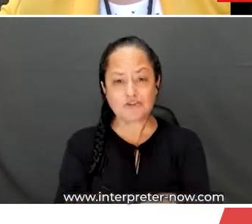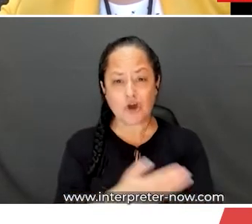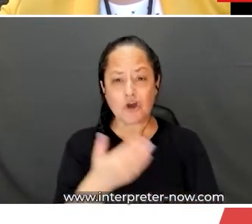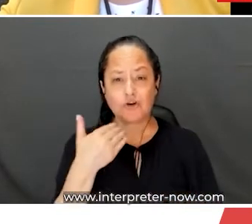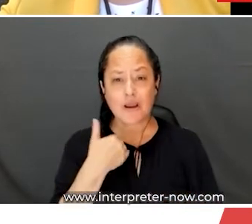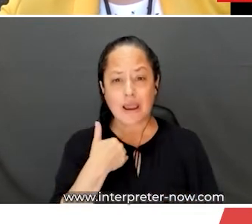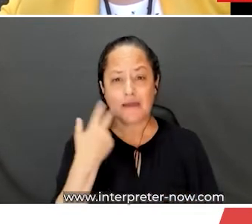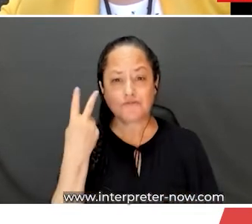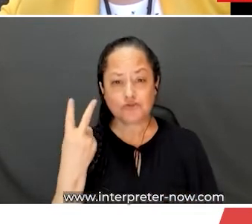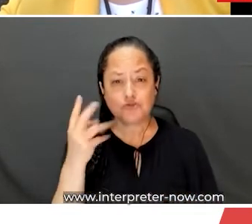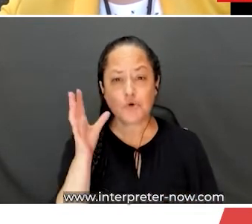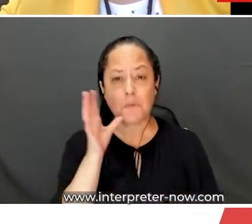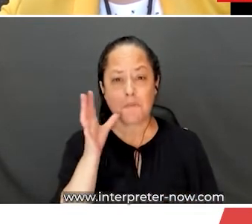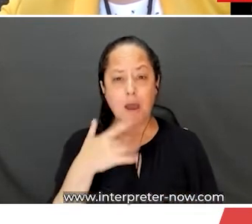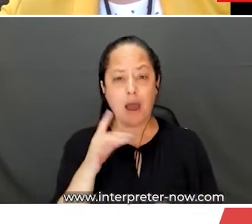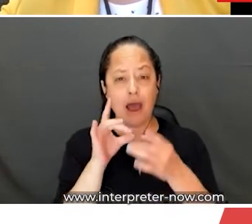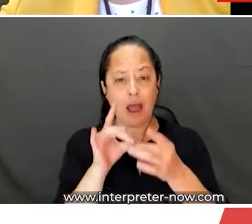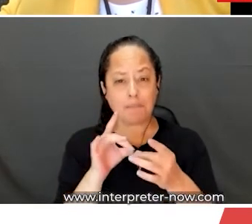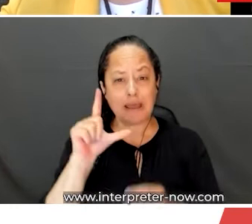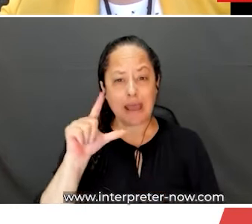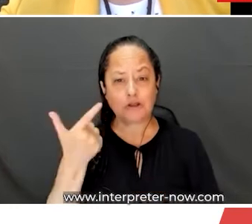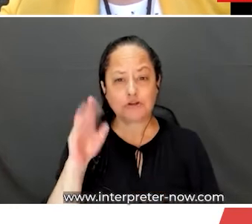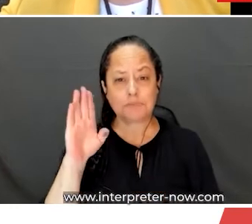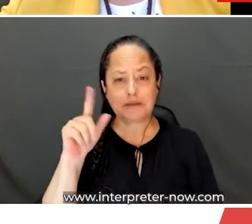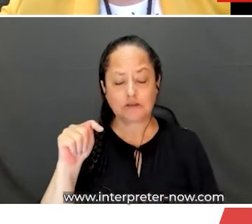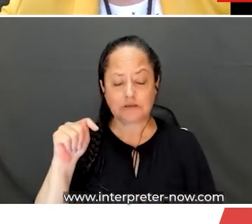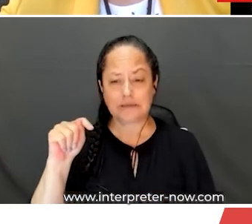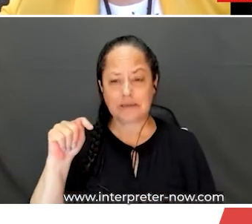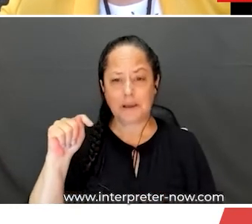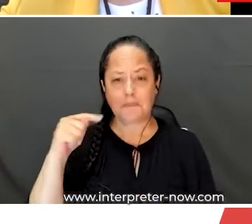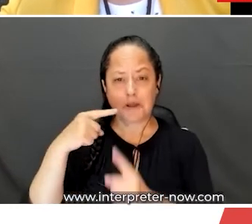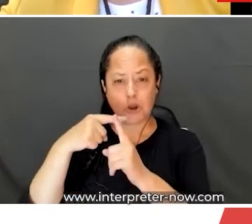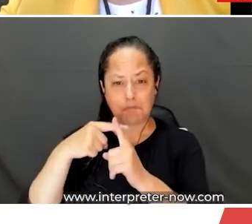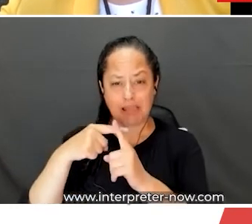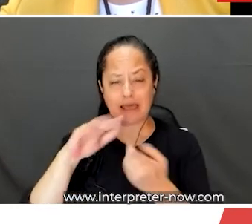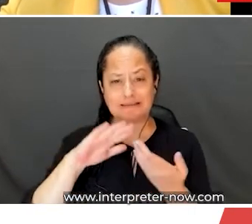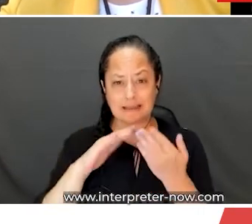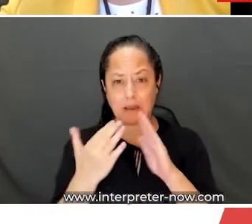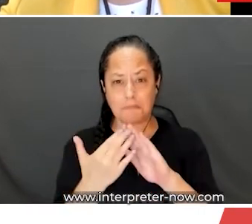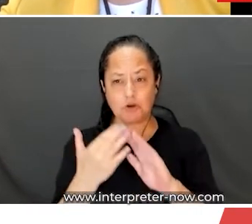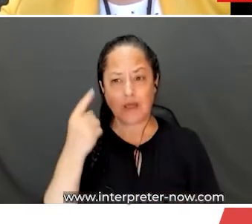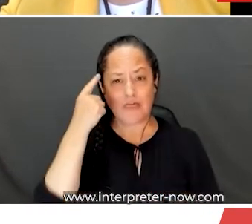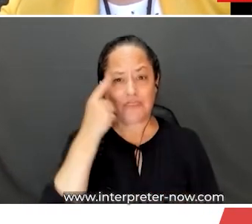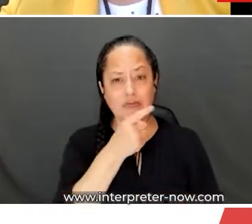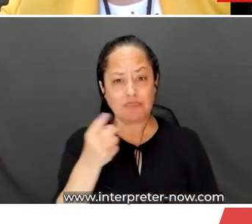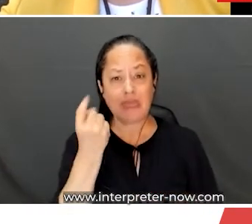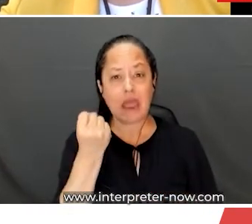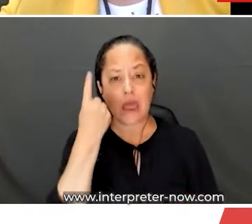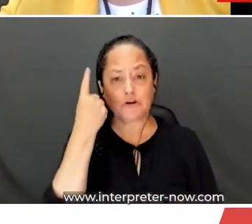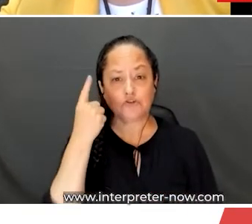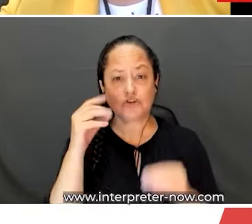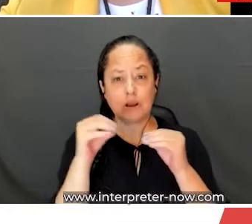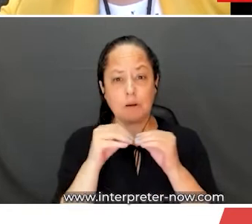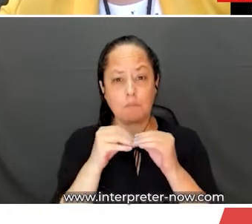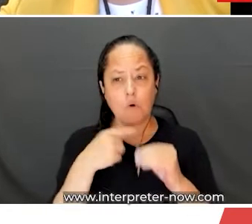two mommies and I belong to the LGBTQ plus community, I think that they understood more that I